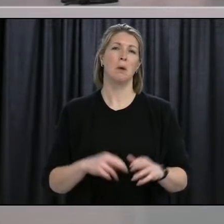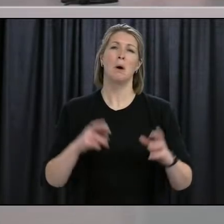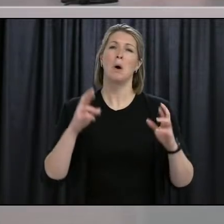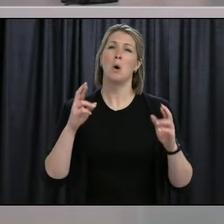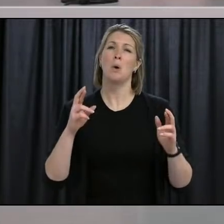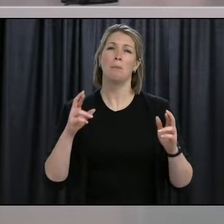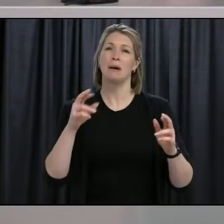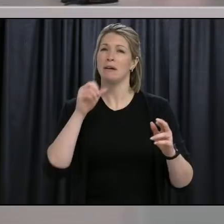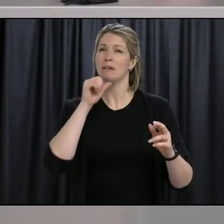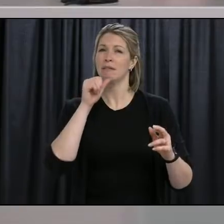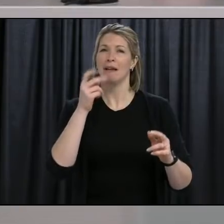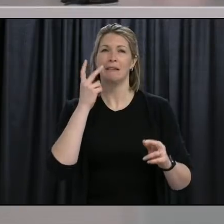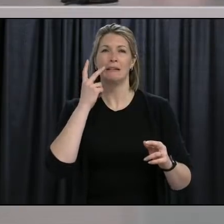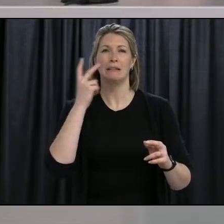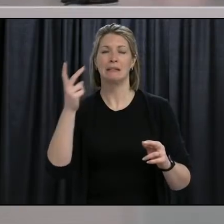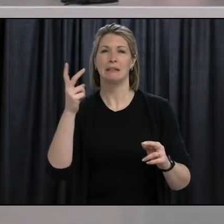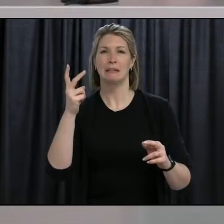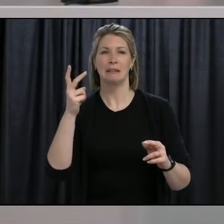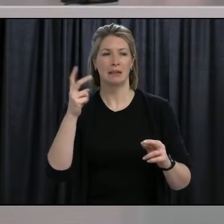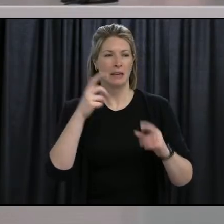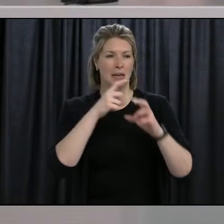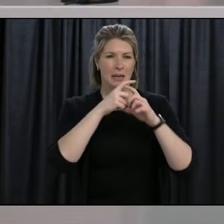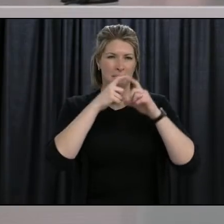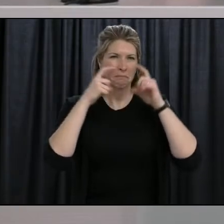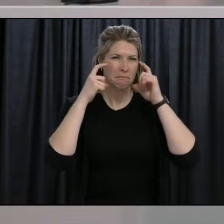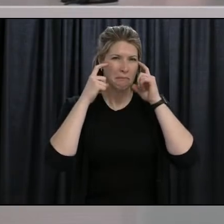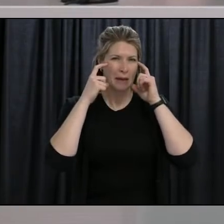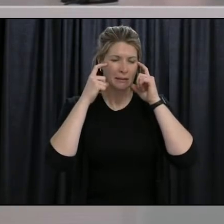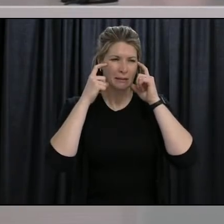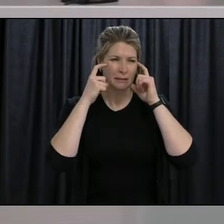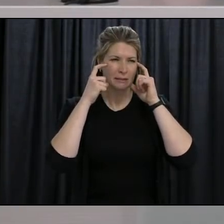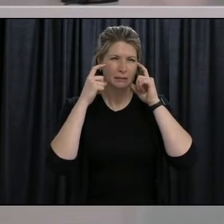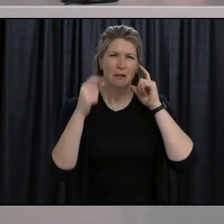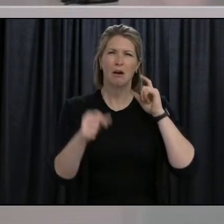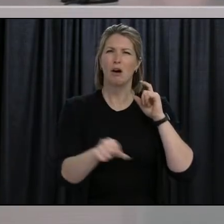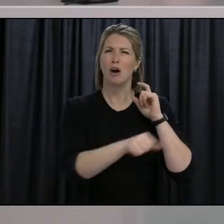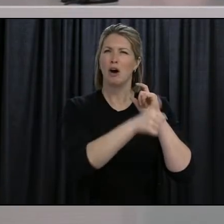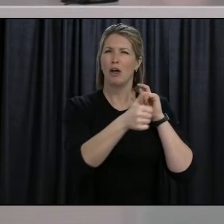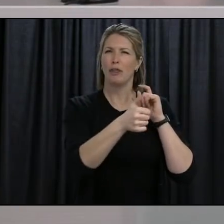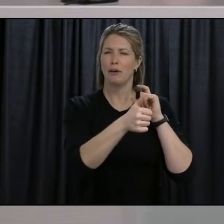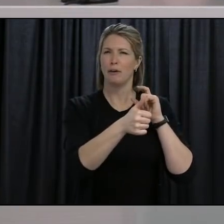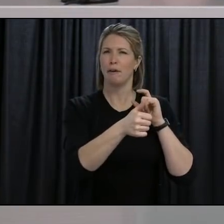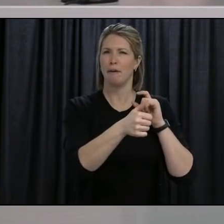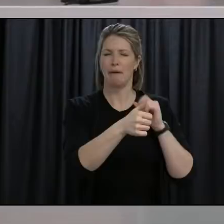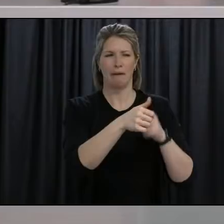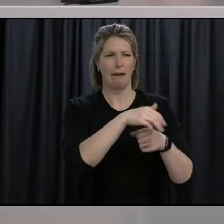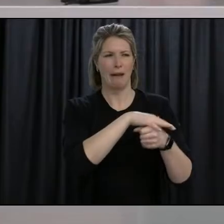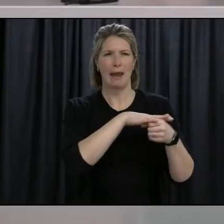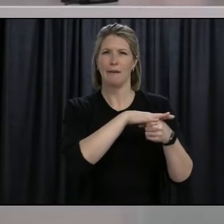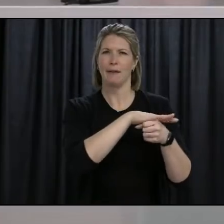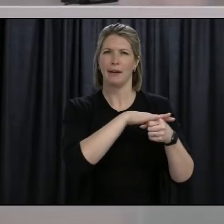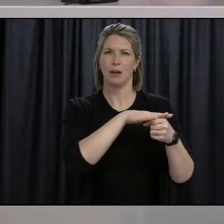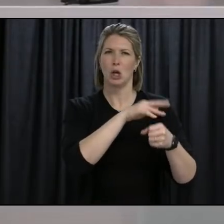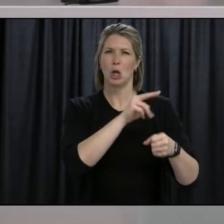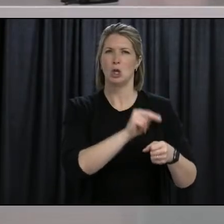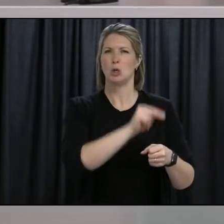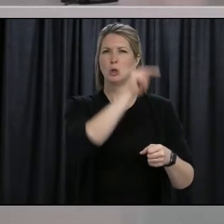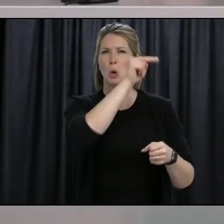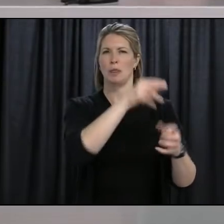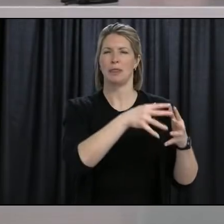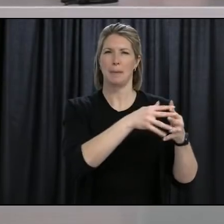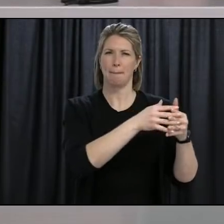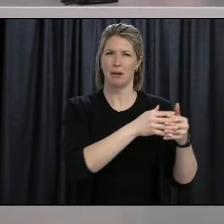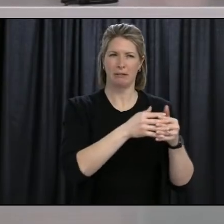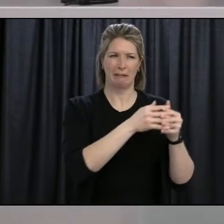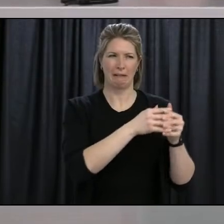parts of North America and the world, but social media can have a kind of mobilizing effect. Do